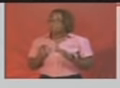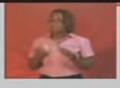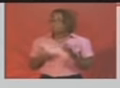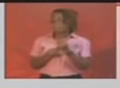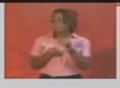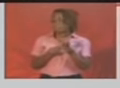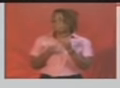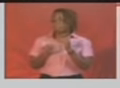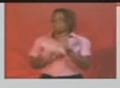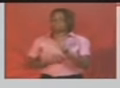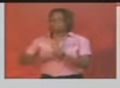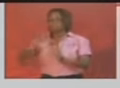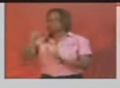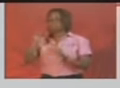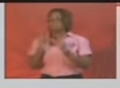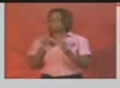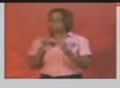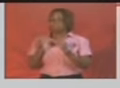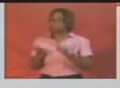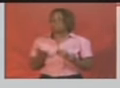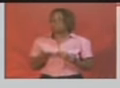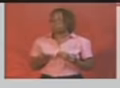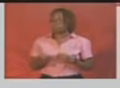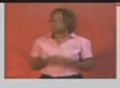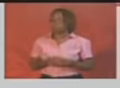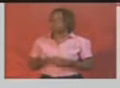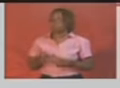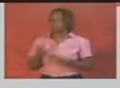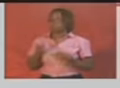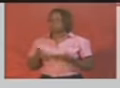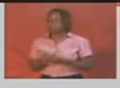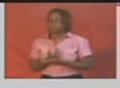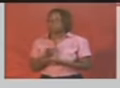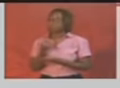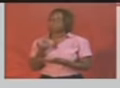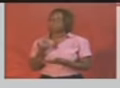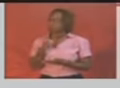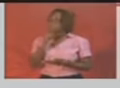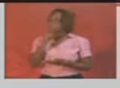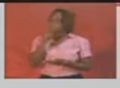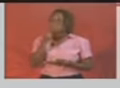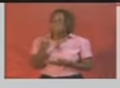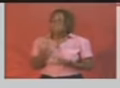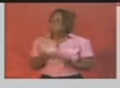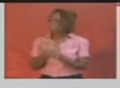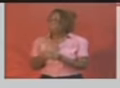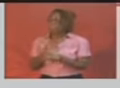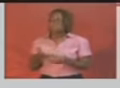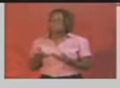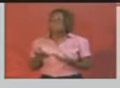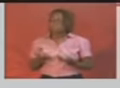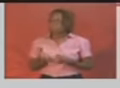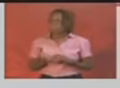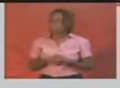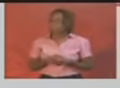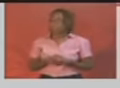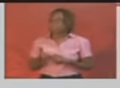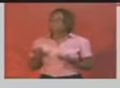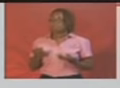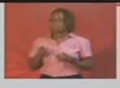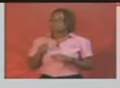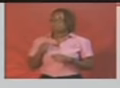disease, right? New deaths that we would not have seen before. Last year we would have had deaths, for example, from influenza. COVID would not have been